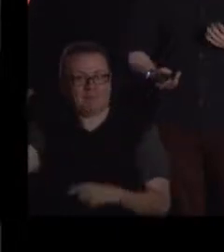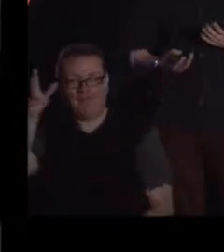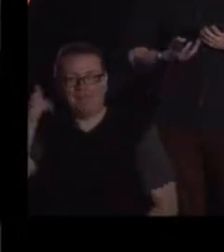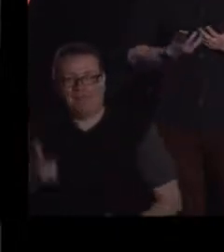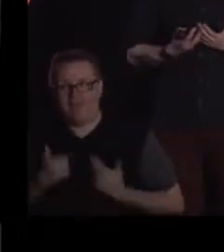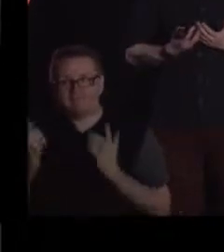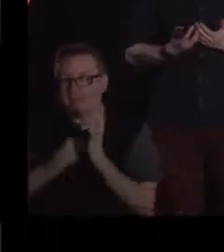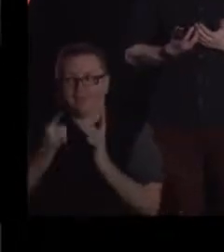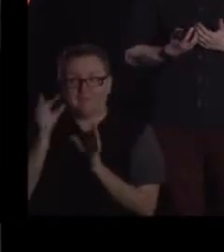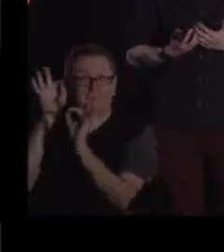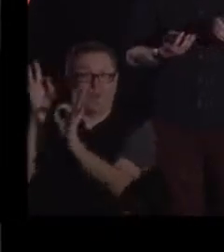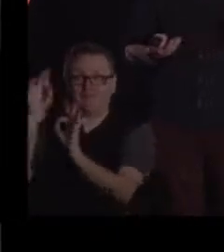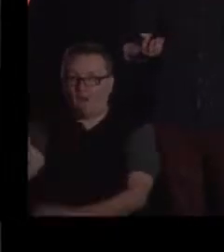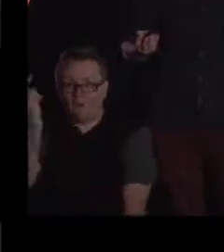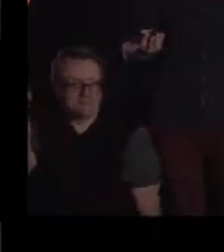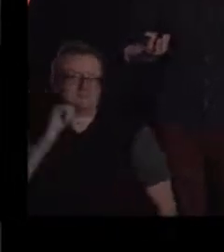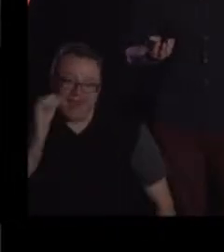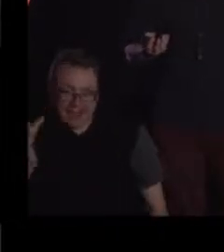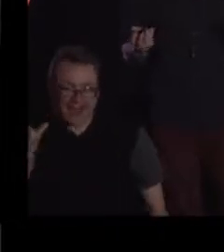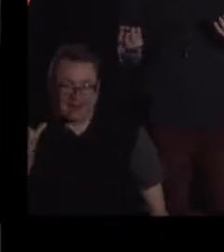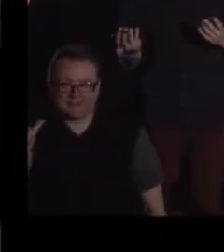You're not gonna put forward